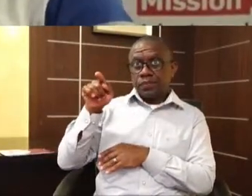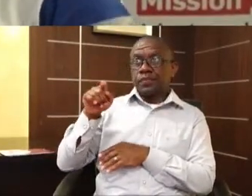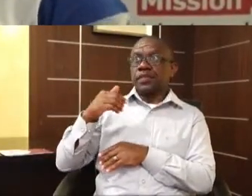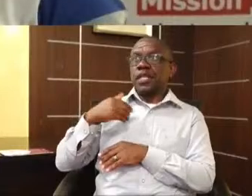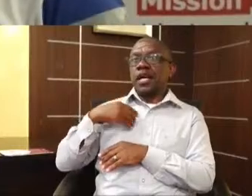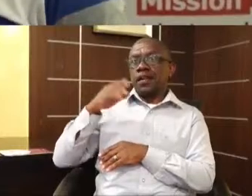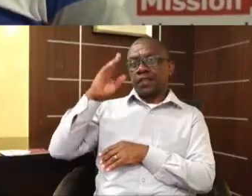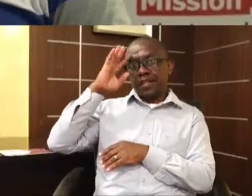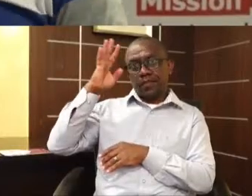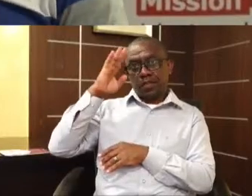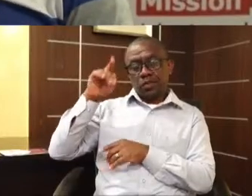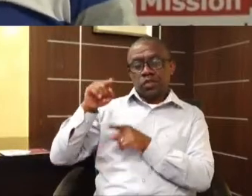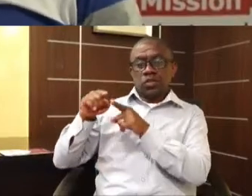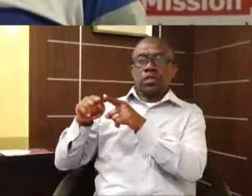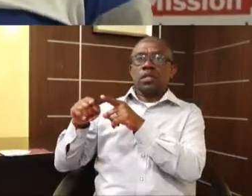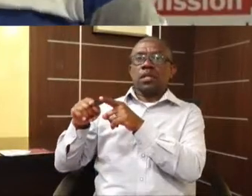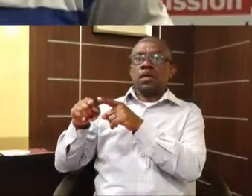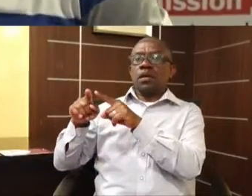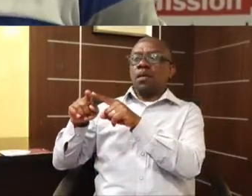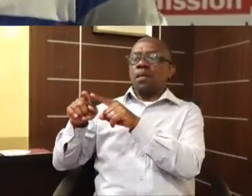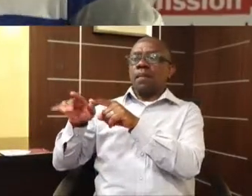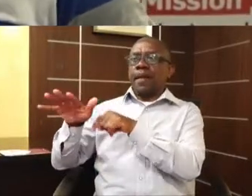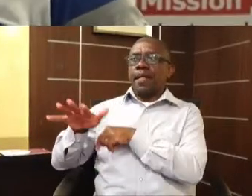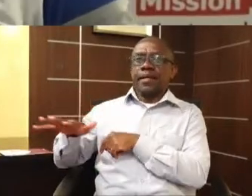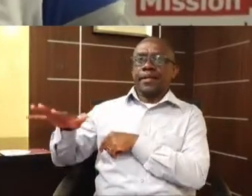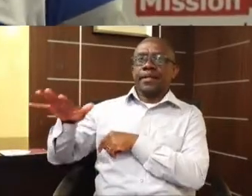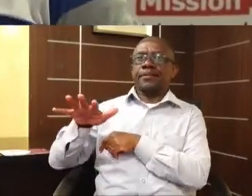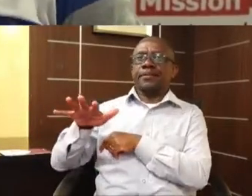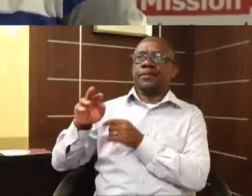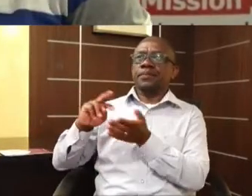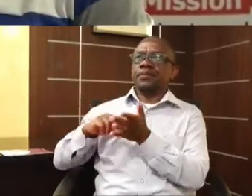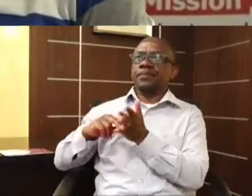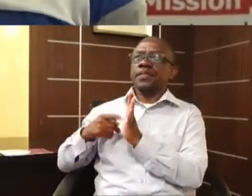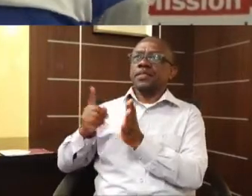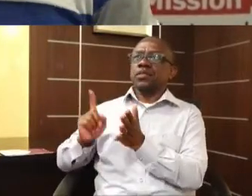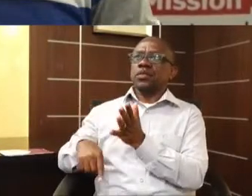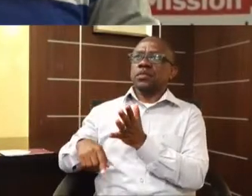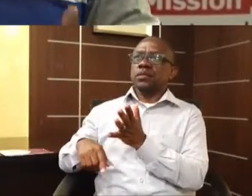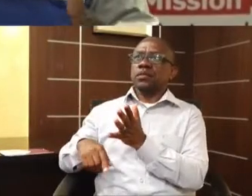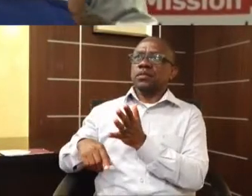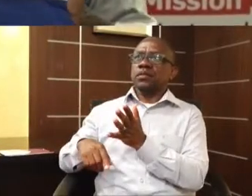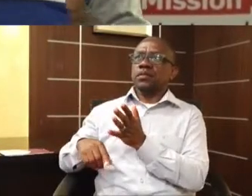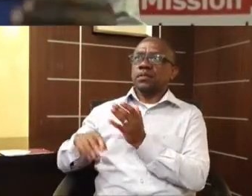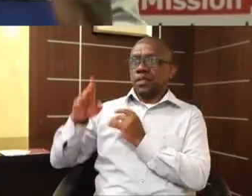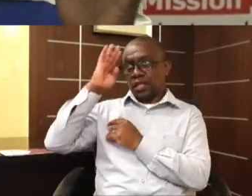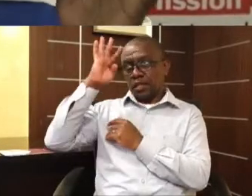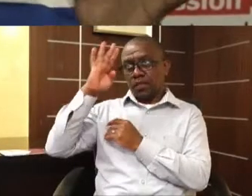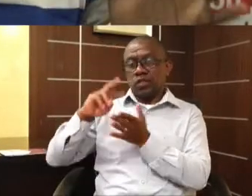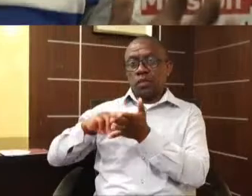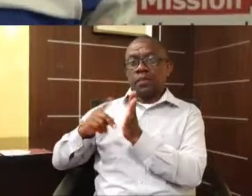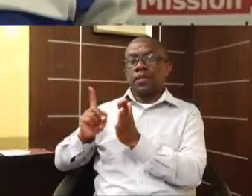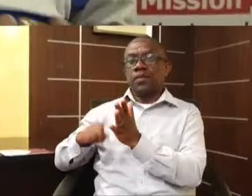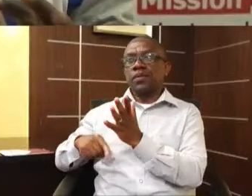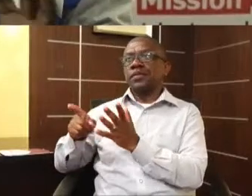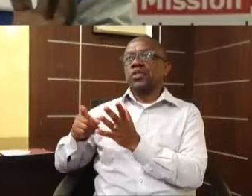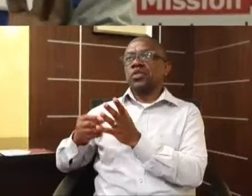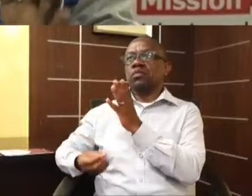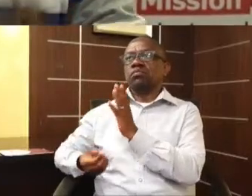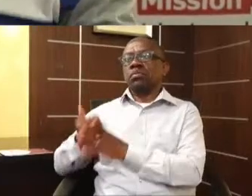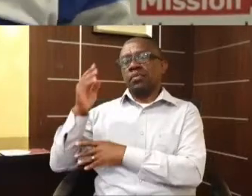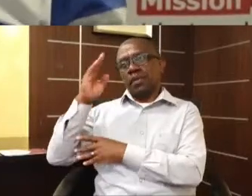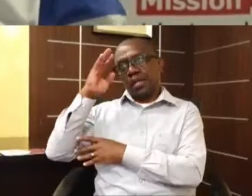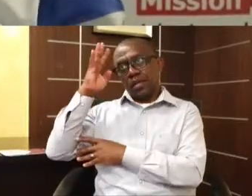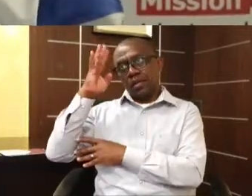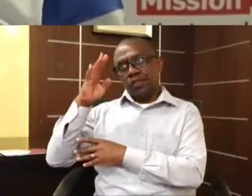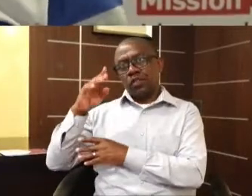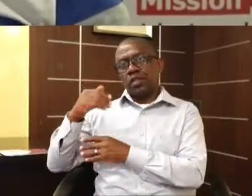innovation sandboxes, so that the innovation sandboxes work in the sense of you can innovate, you can